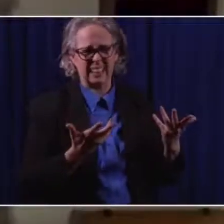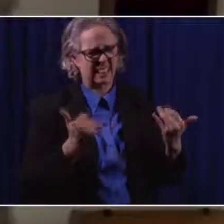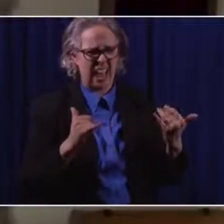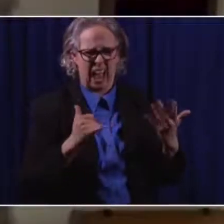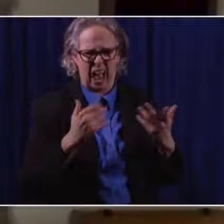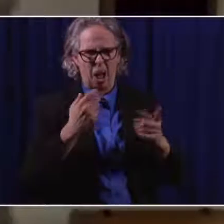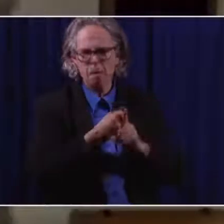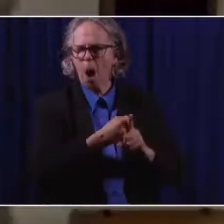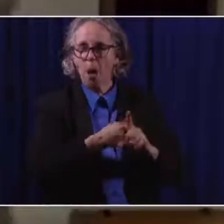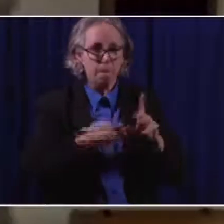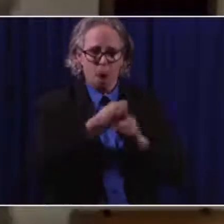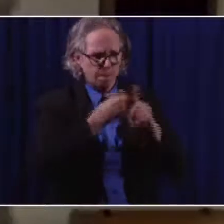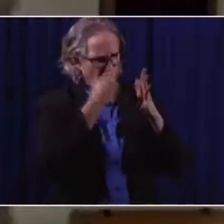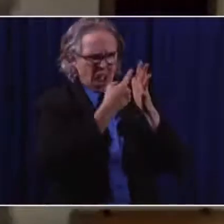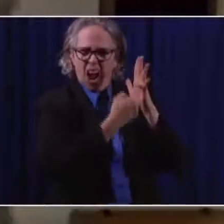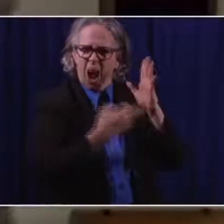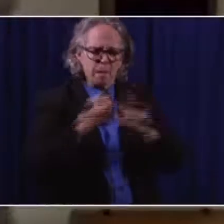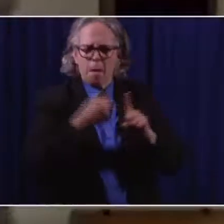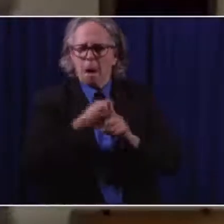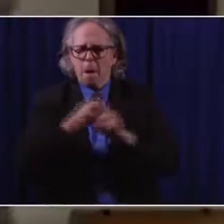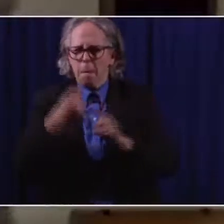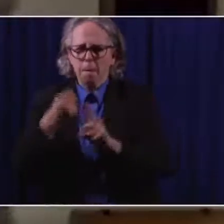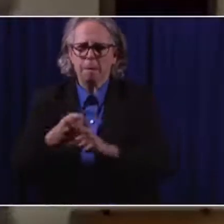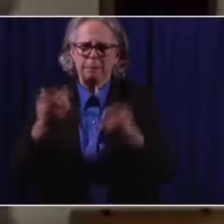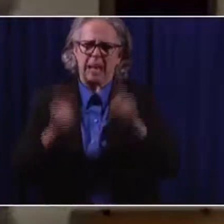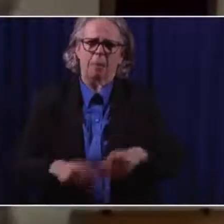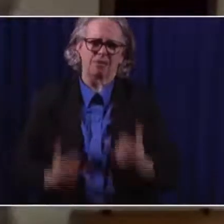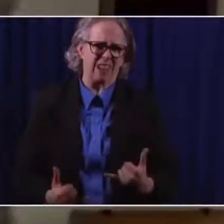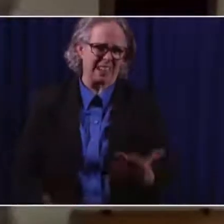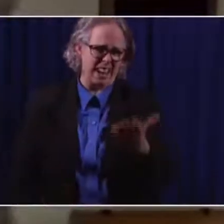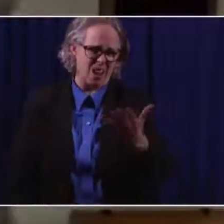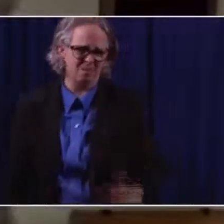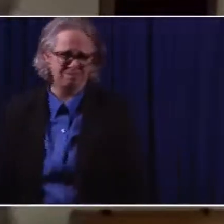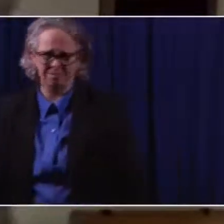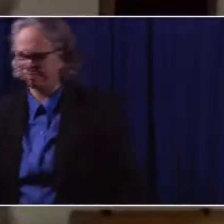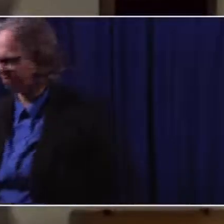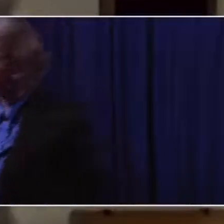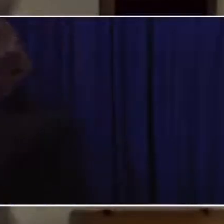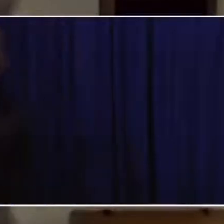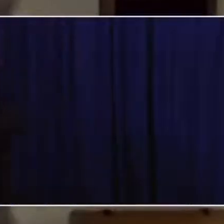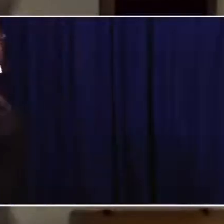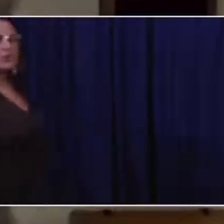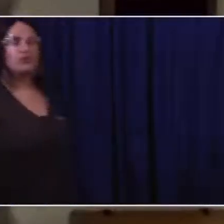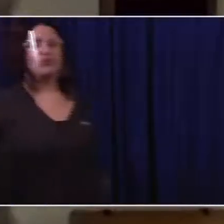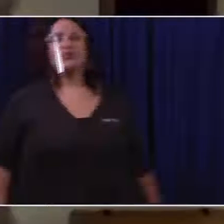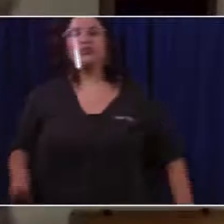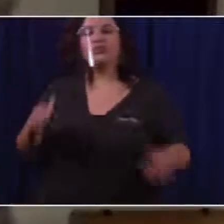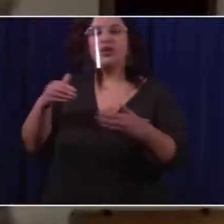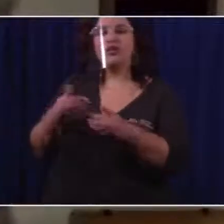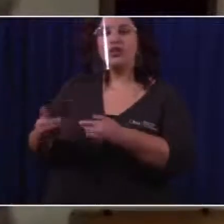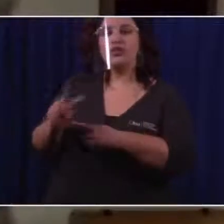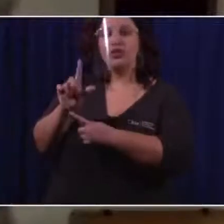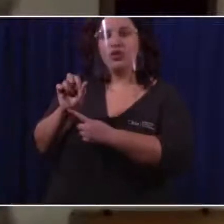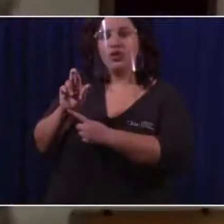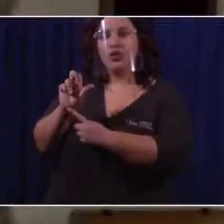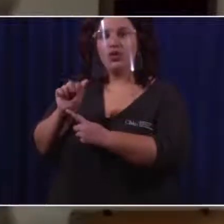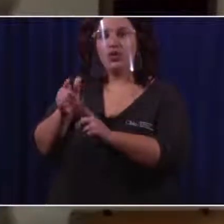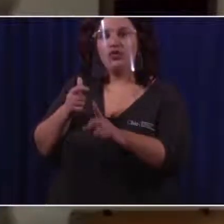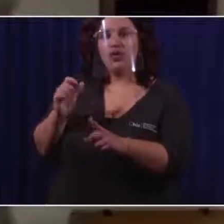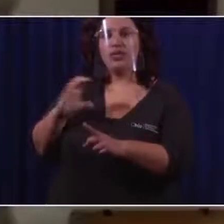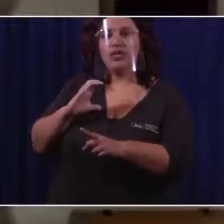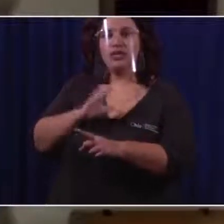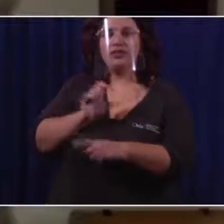Next question is from Laura Hancock at cleveland.com. Hello, Governor. Hey, Laura.